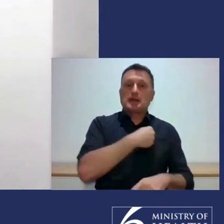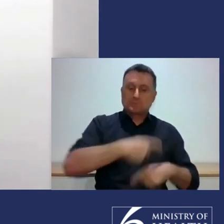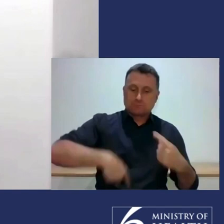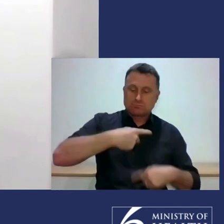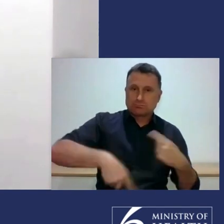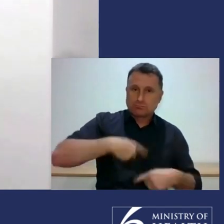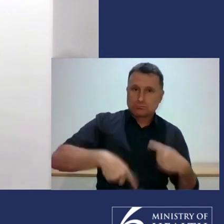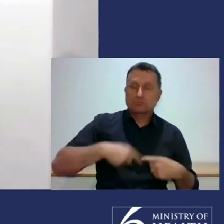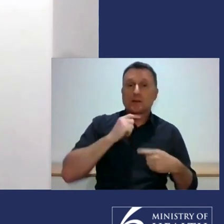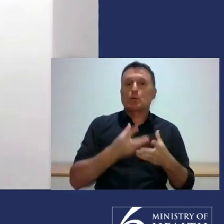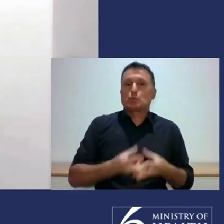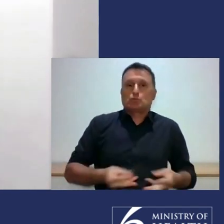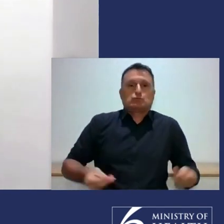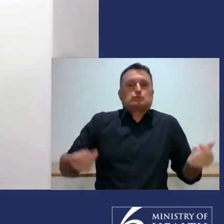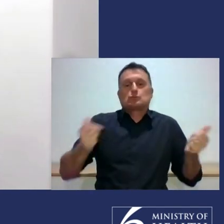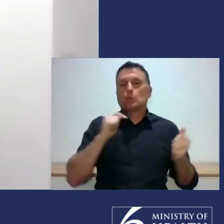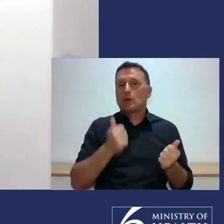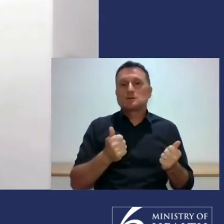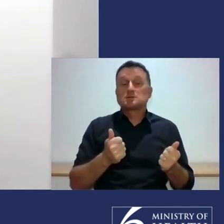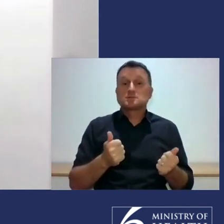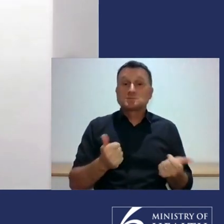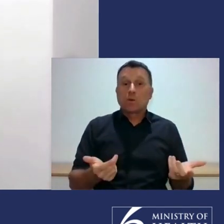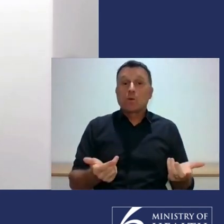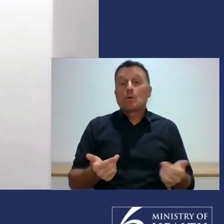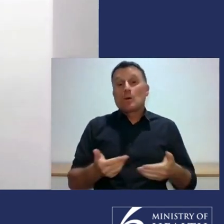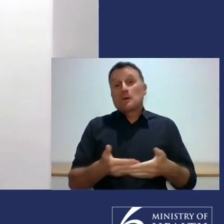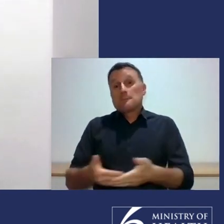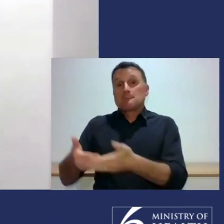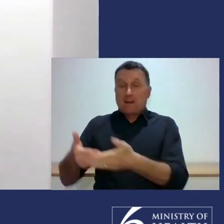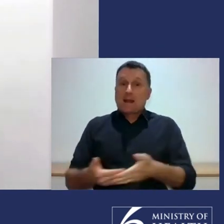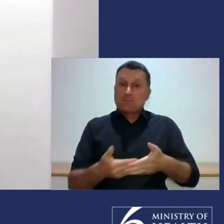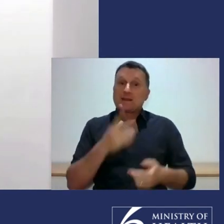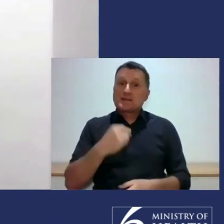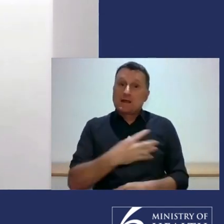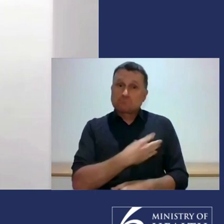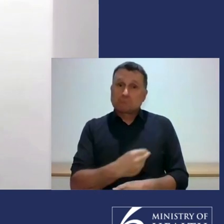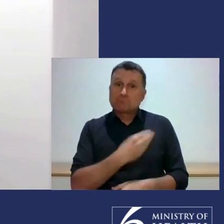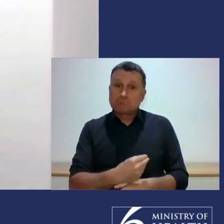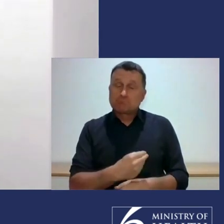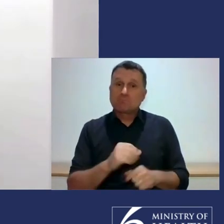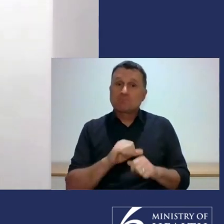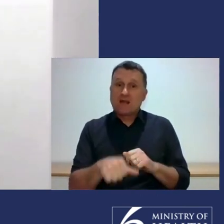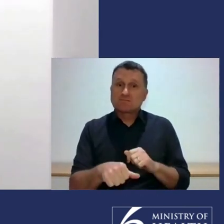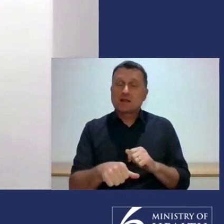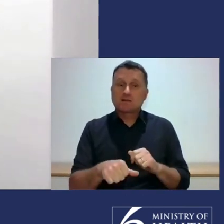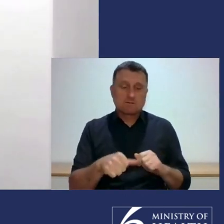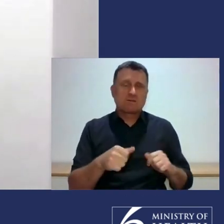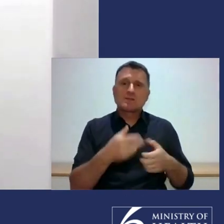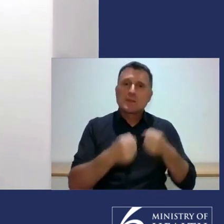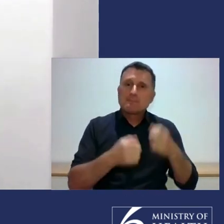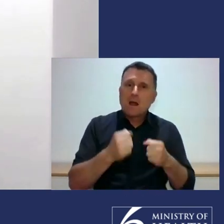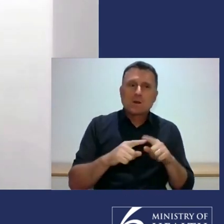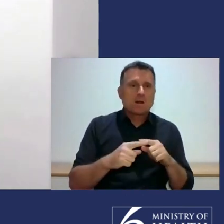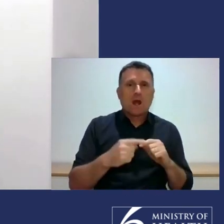to baby for having breast milk after the vaccine. It coats the inside of their mouth and their throat,